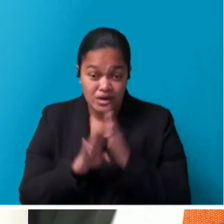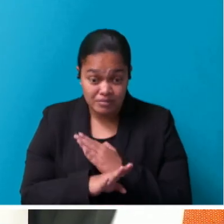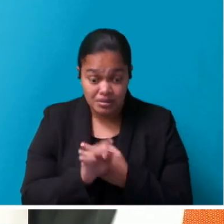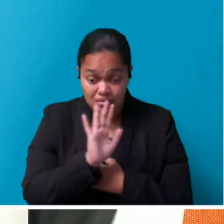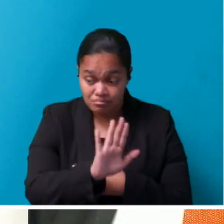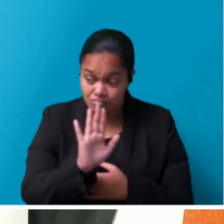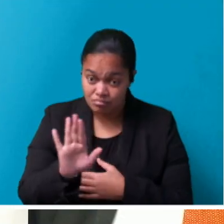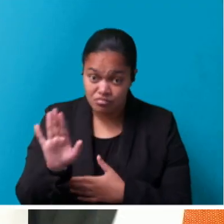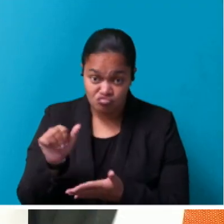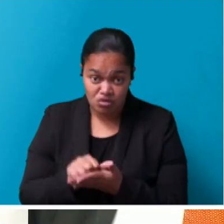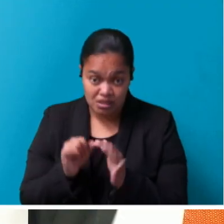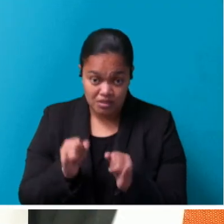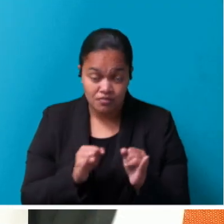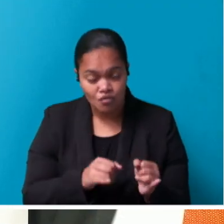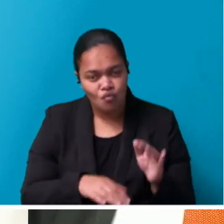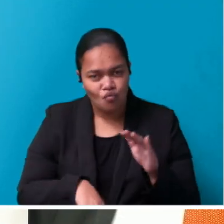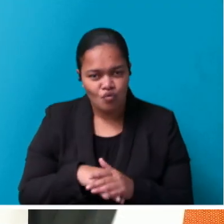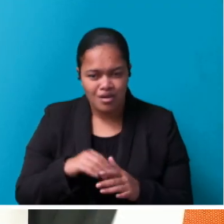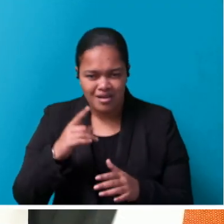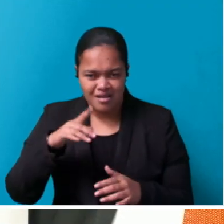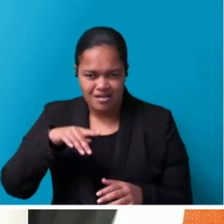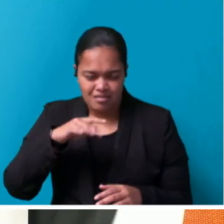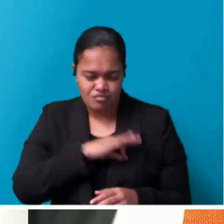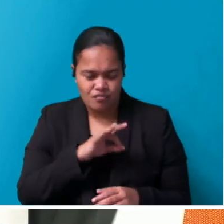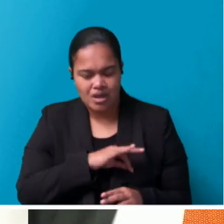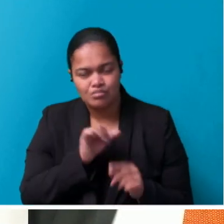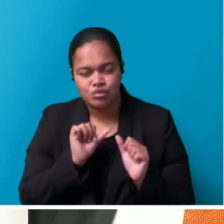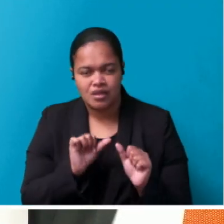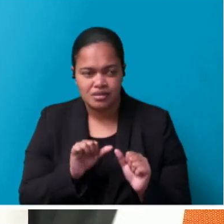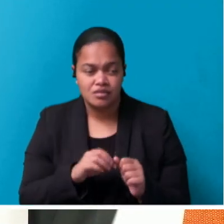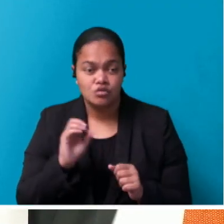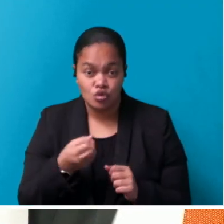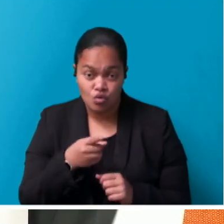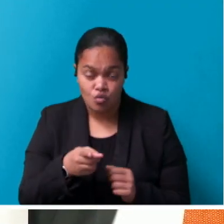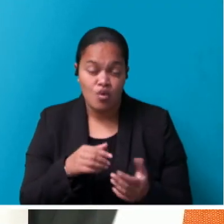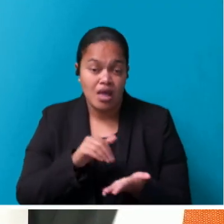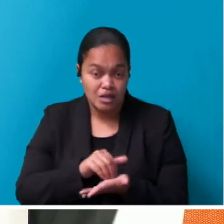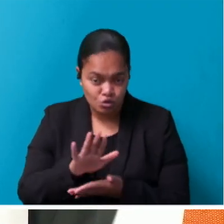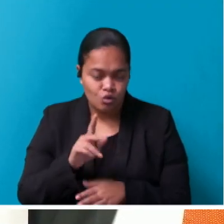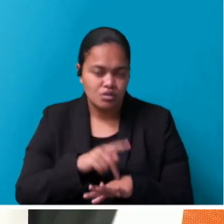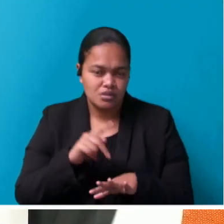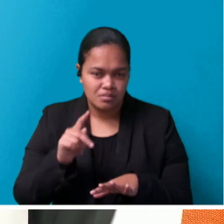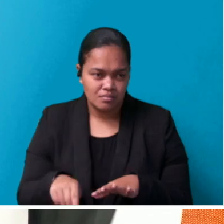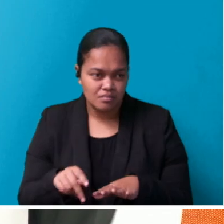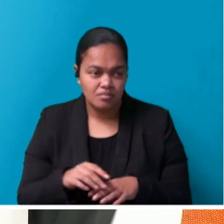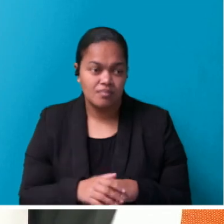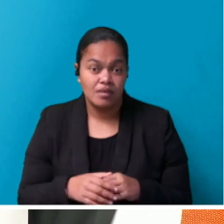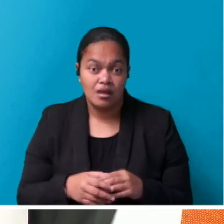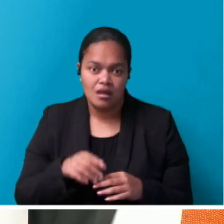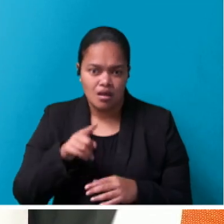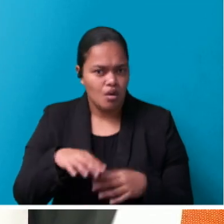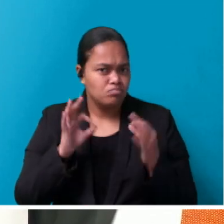protected. The implementation of the National ID Program has been endorsed through Cabinet, marking a significant